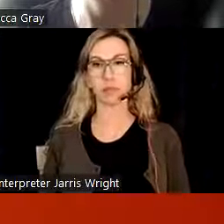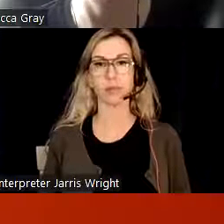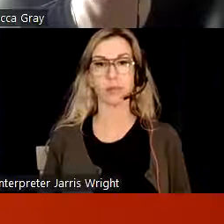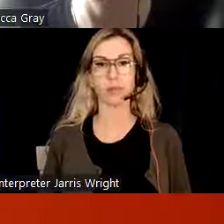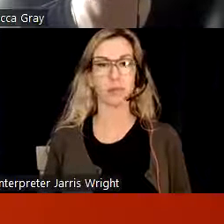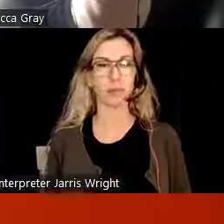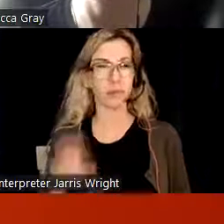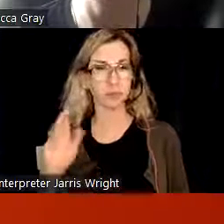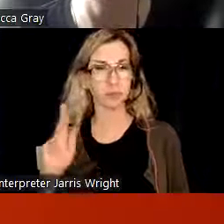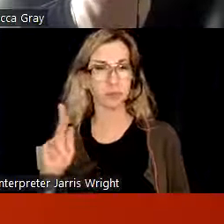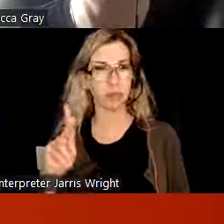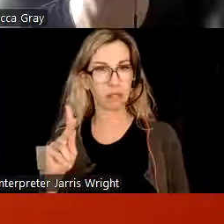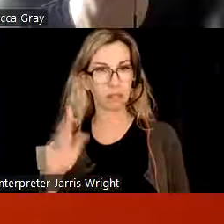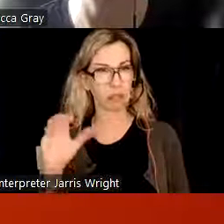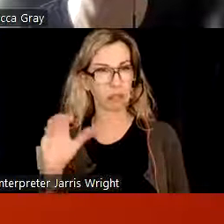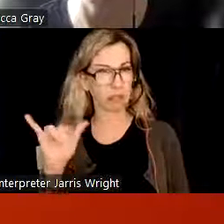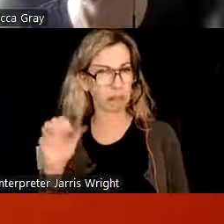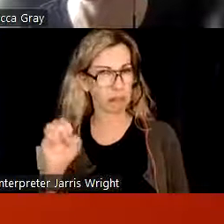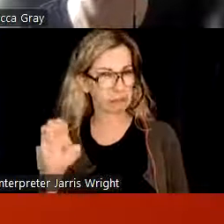Khalees, I see your hand up.